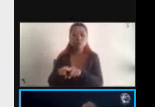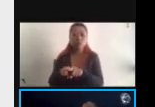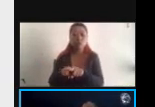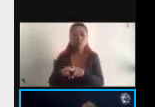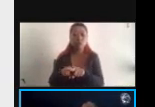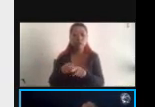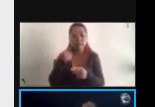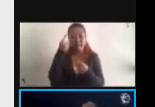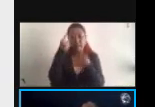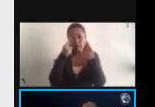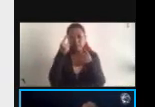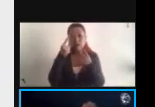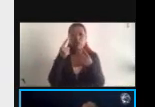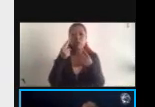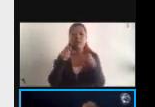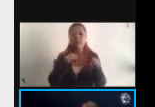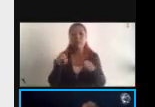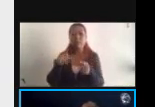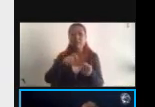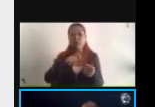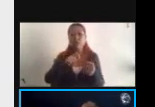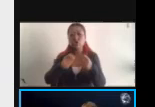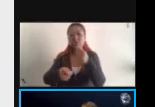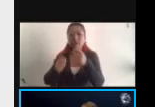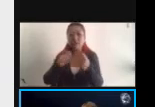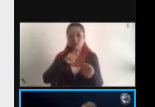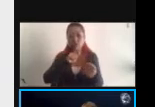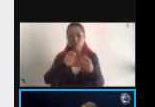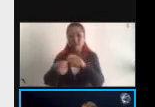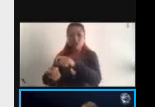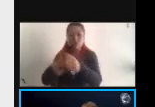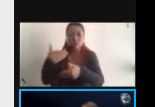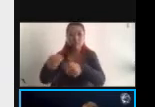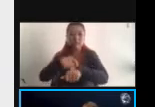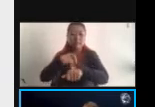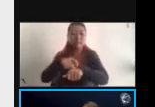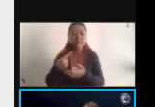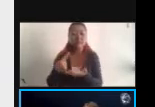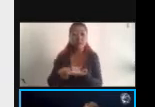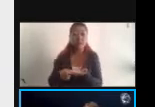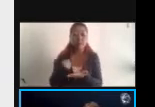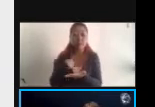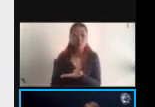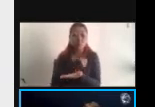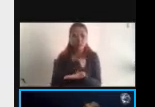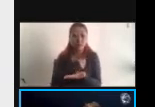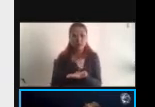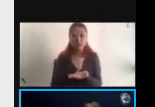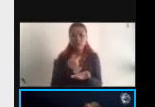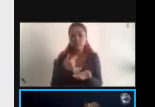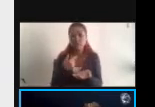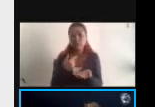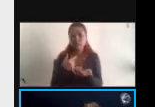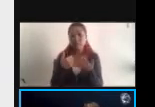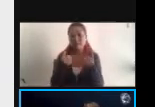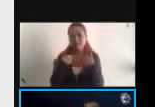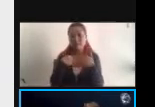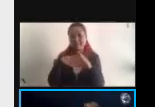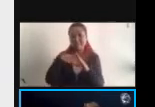the change in capabilities over time. As been mentioned before, sometimes we get some sort of